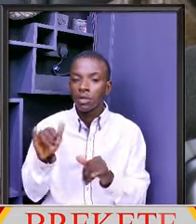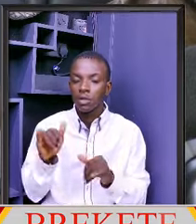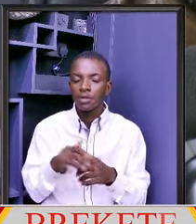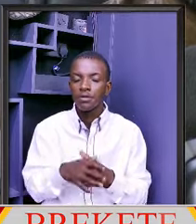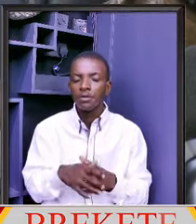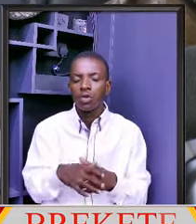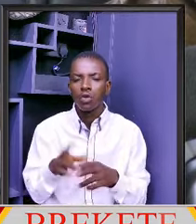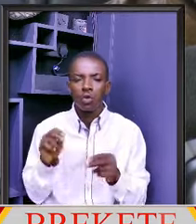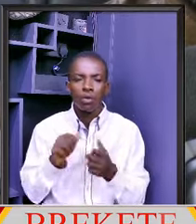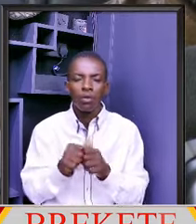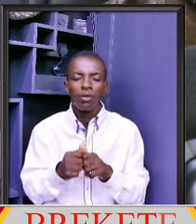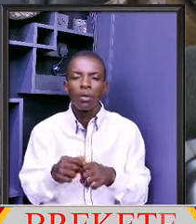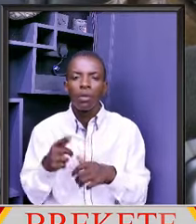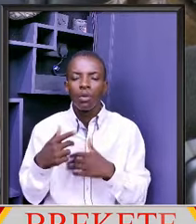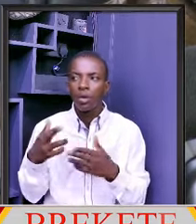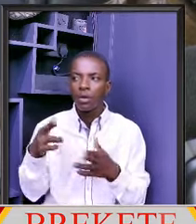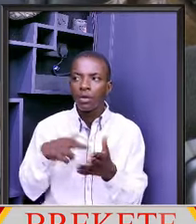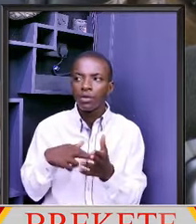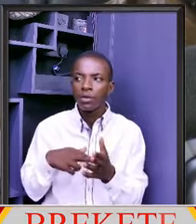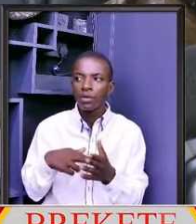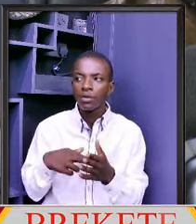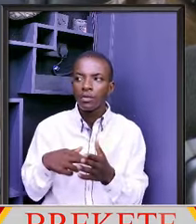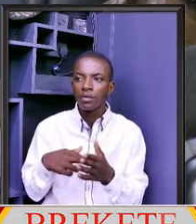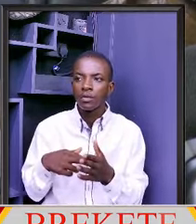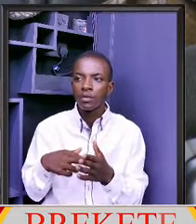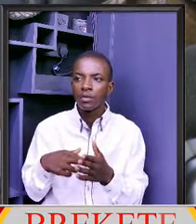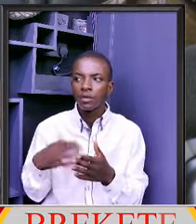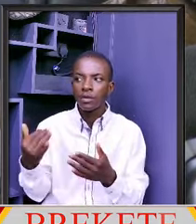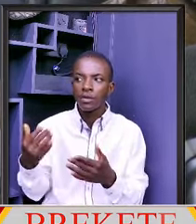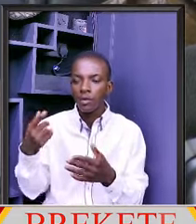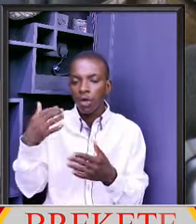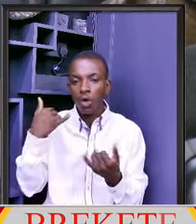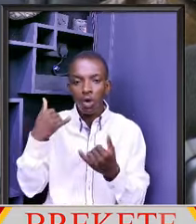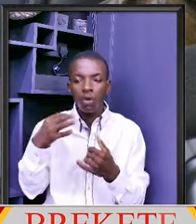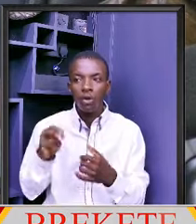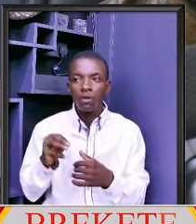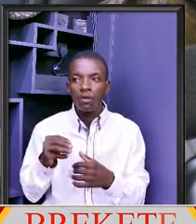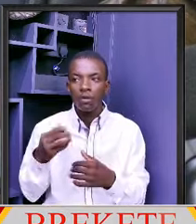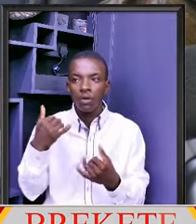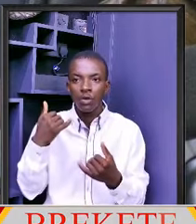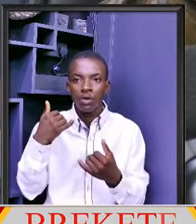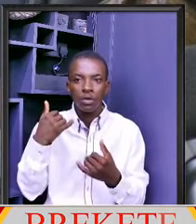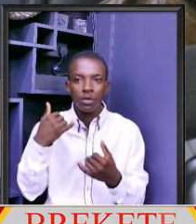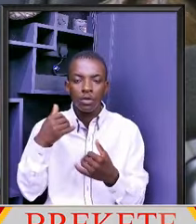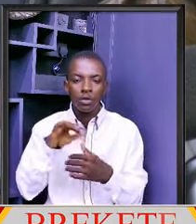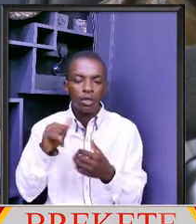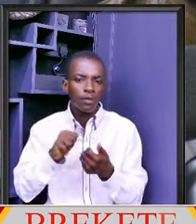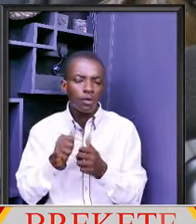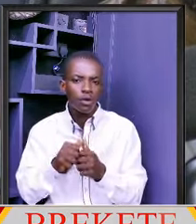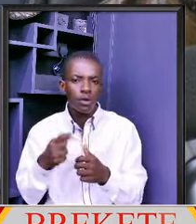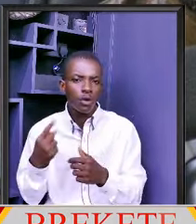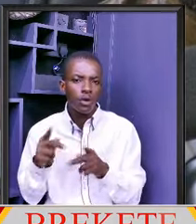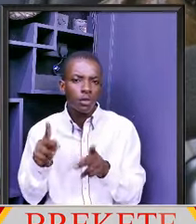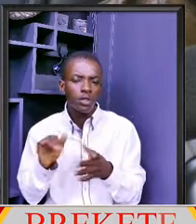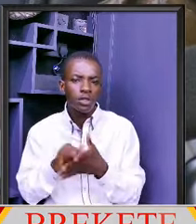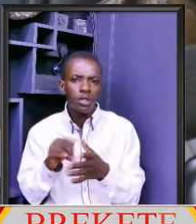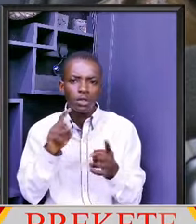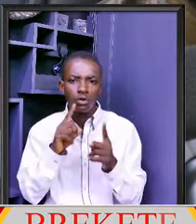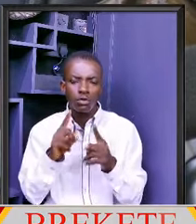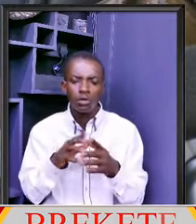problem. Why I'm repeating this, because my brother Hassan, I called him, because whenever there's issues, he's the only person that